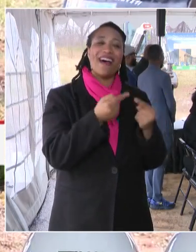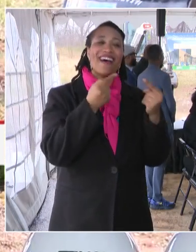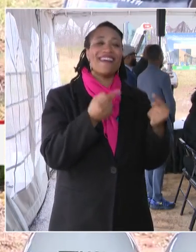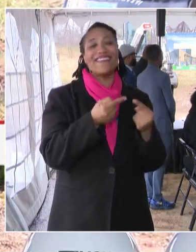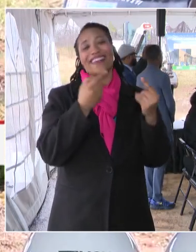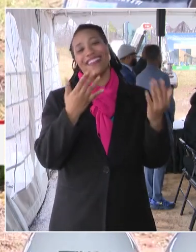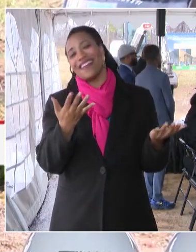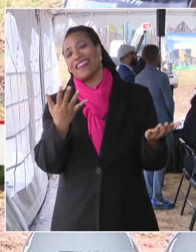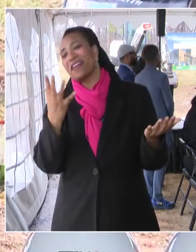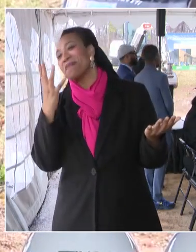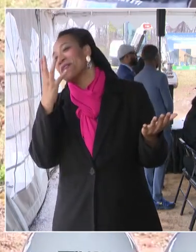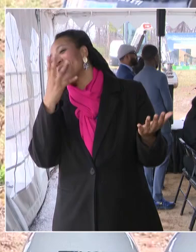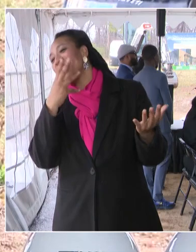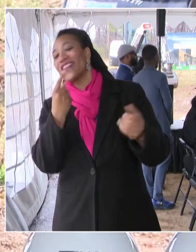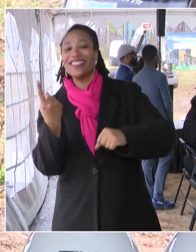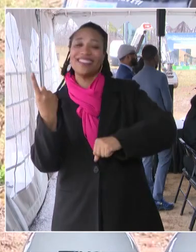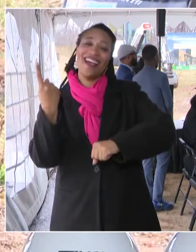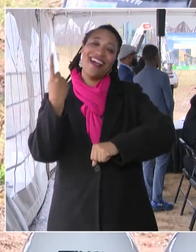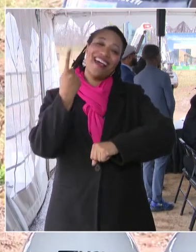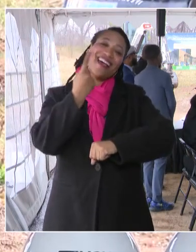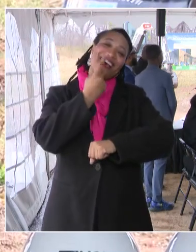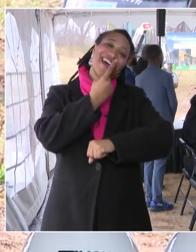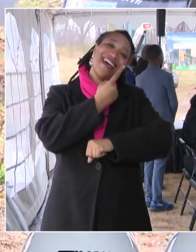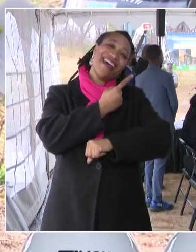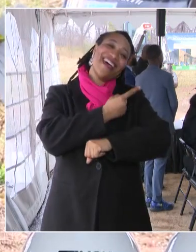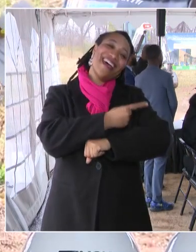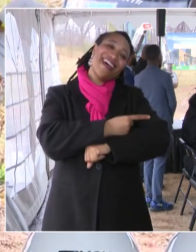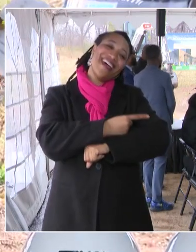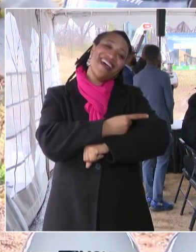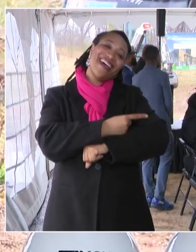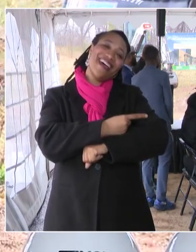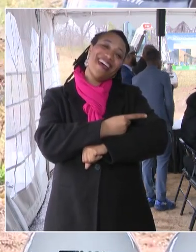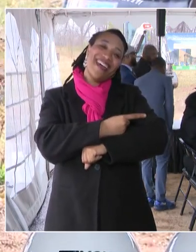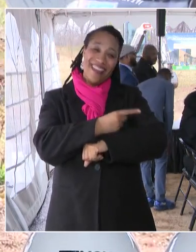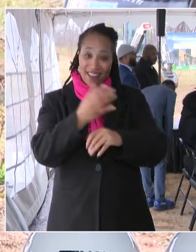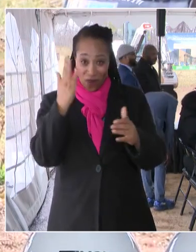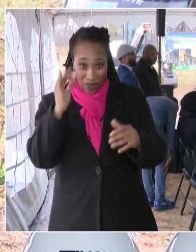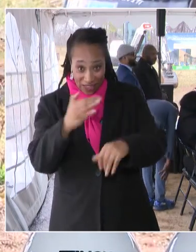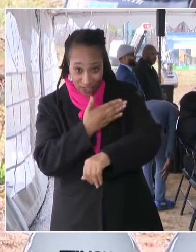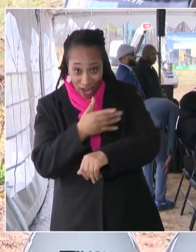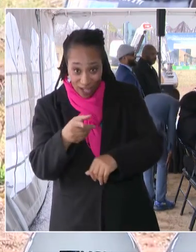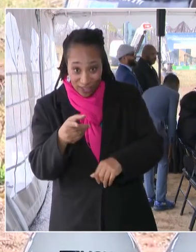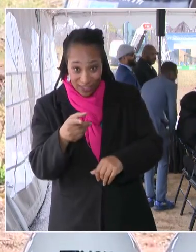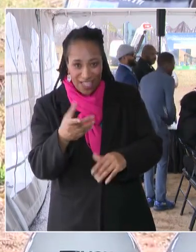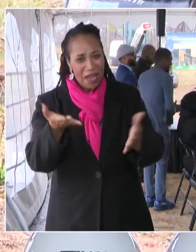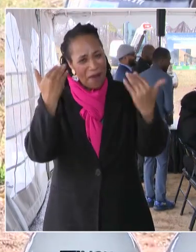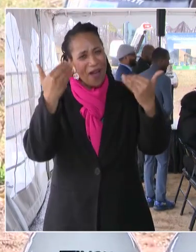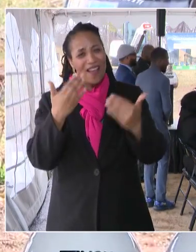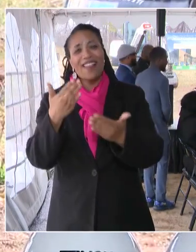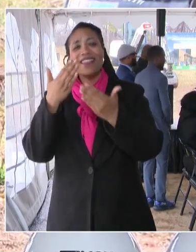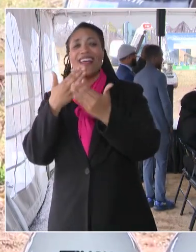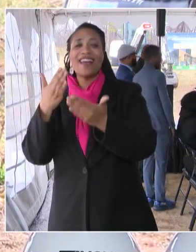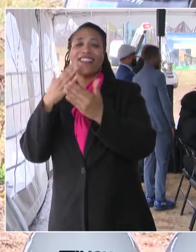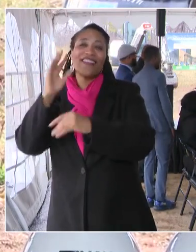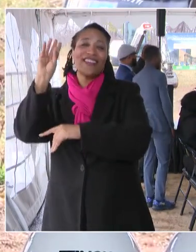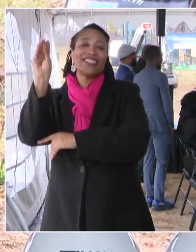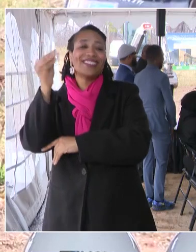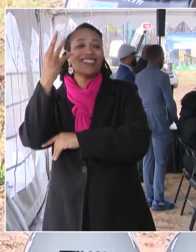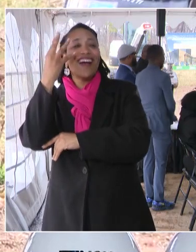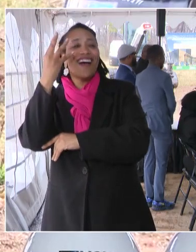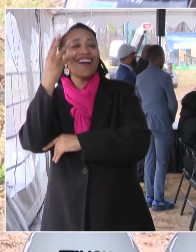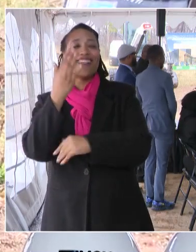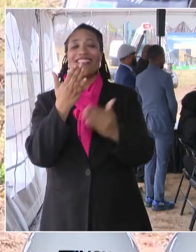day. It's a beautiful day. Y'all know that? Come on. Thank you for sunshine. Thank you for